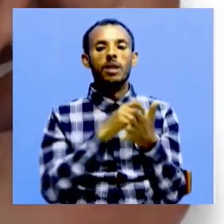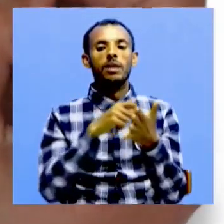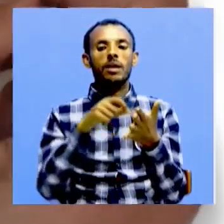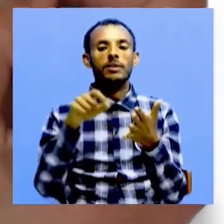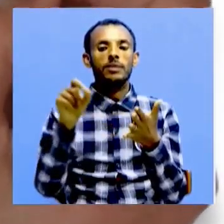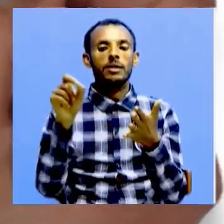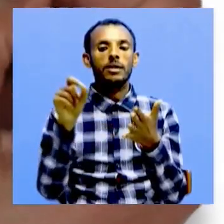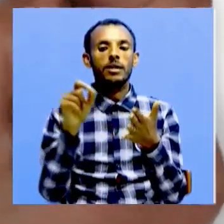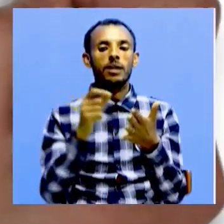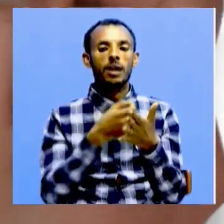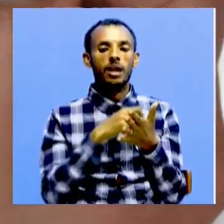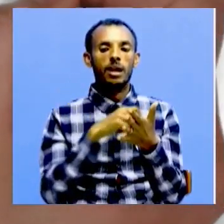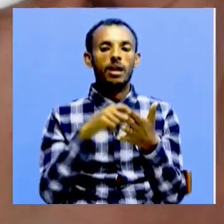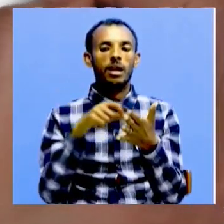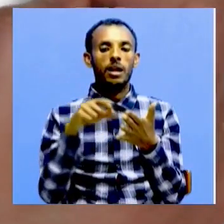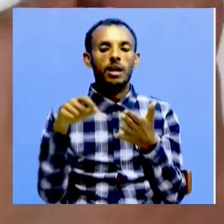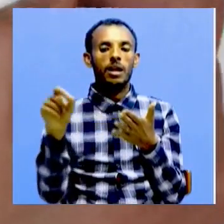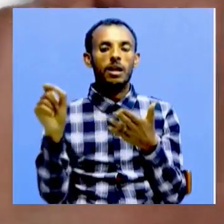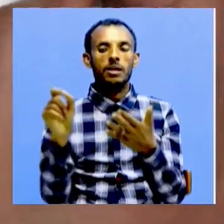literature.